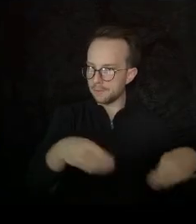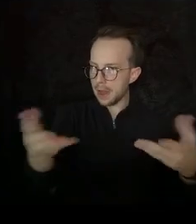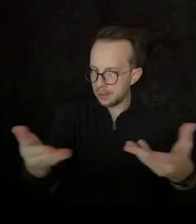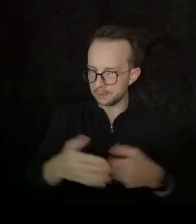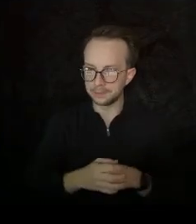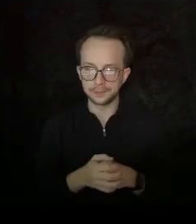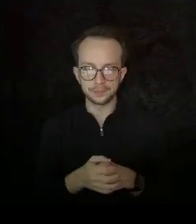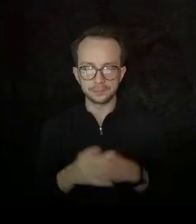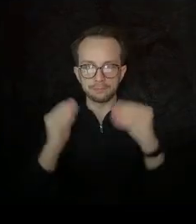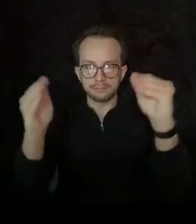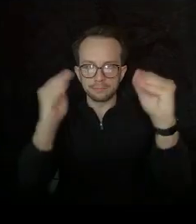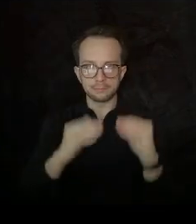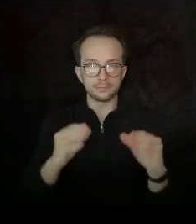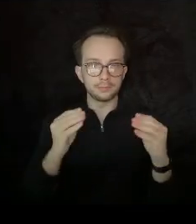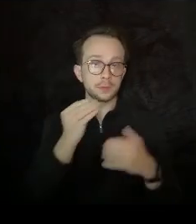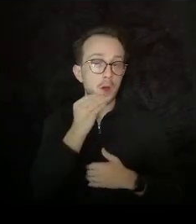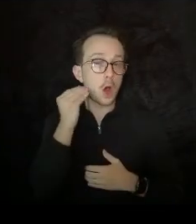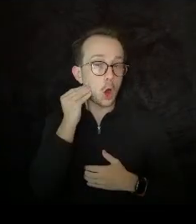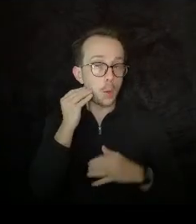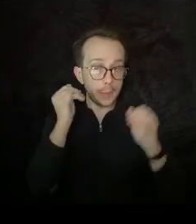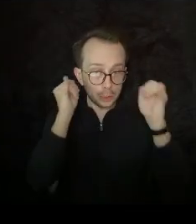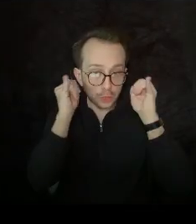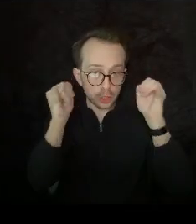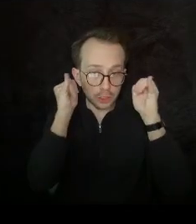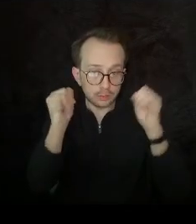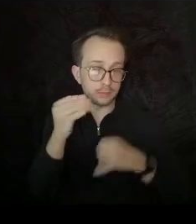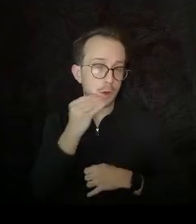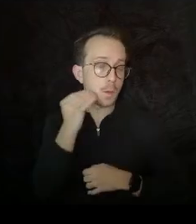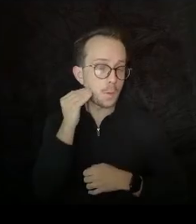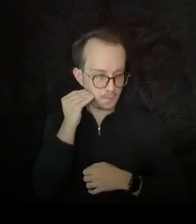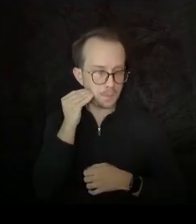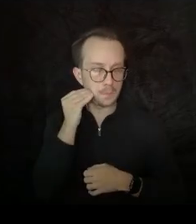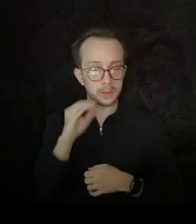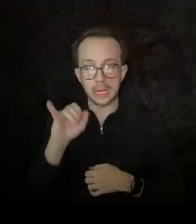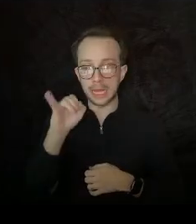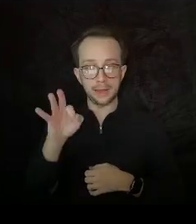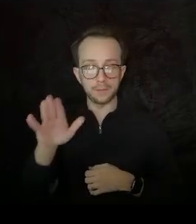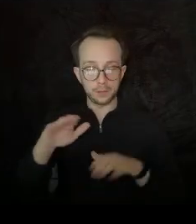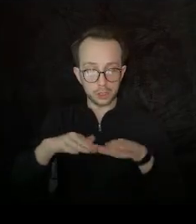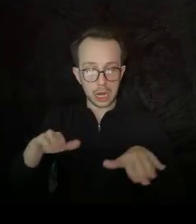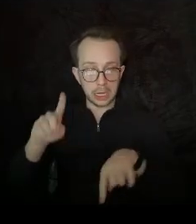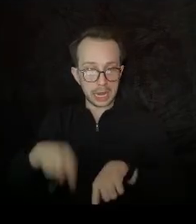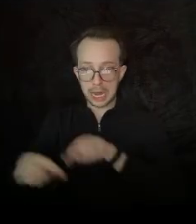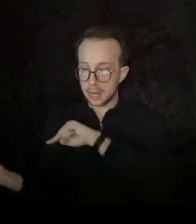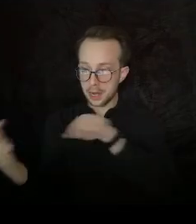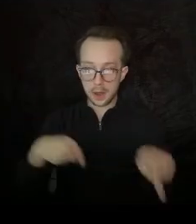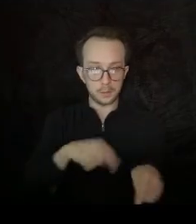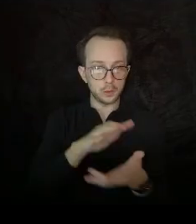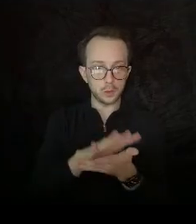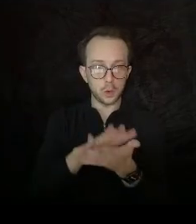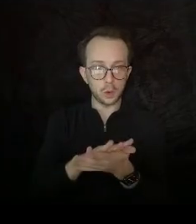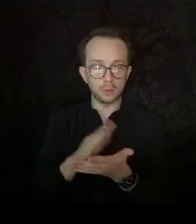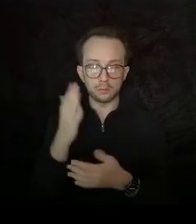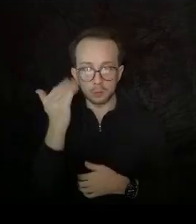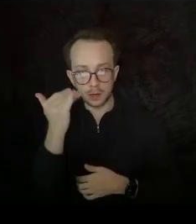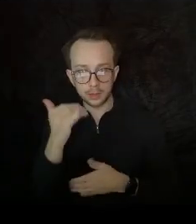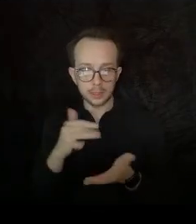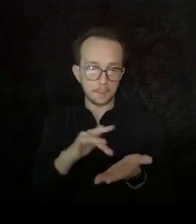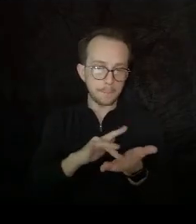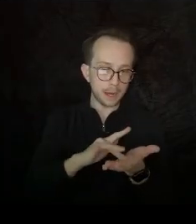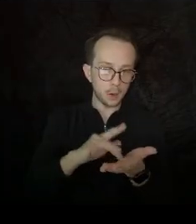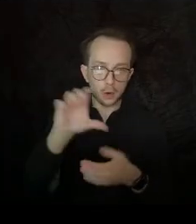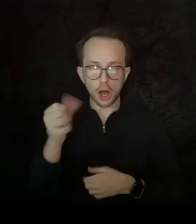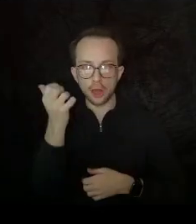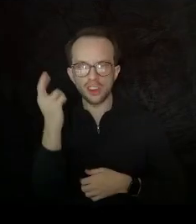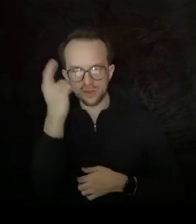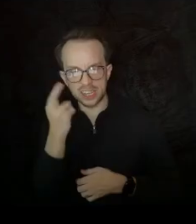Home instruction. If your child cannot attend school due to medical or another reason, learning may